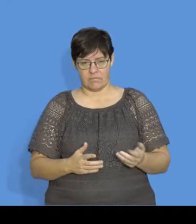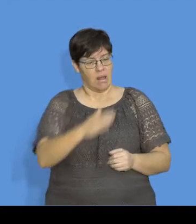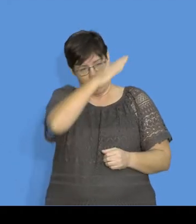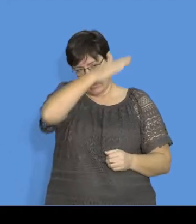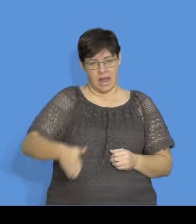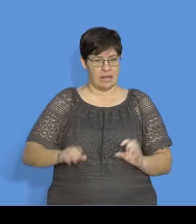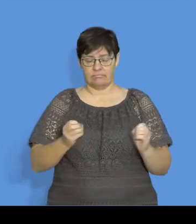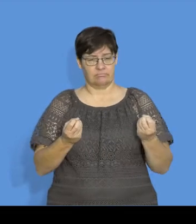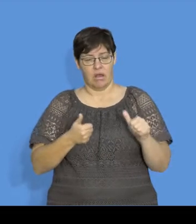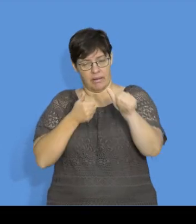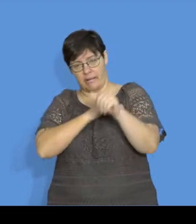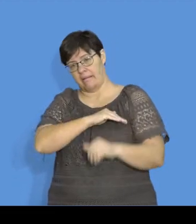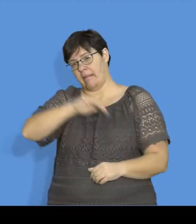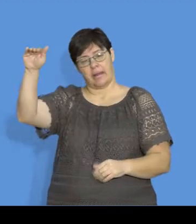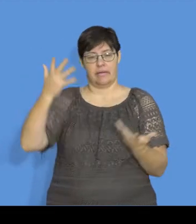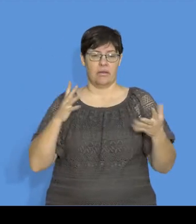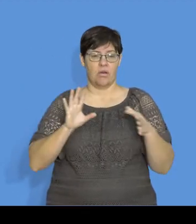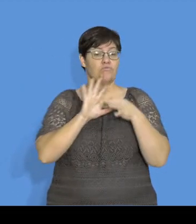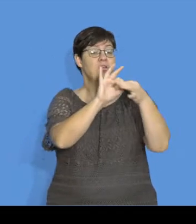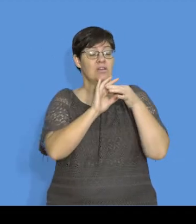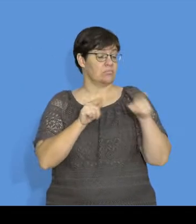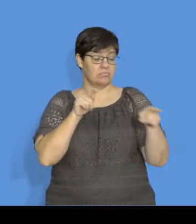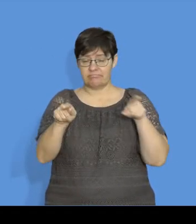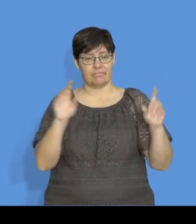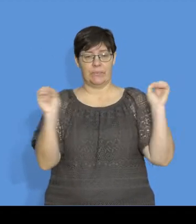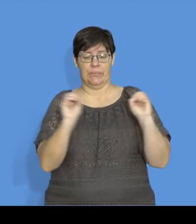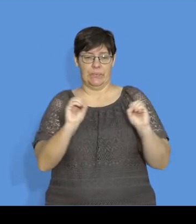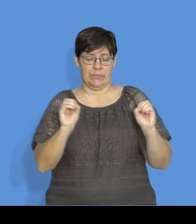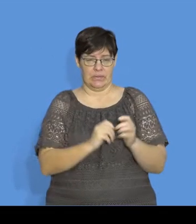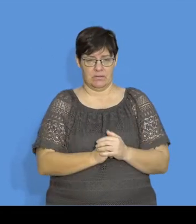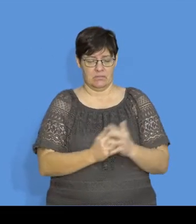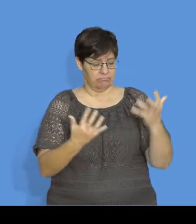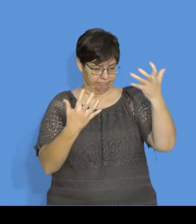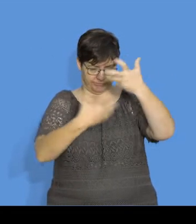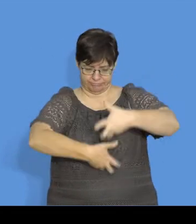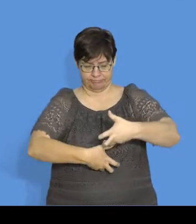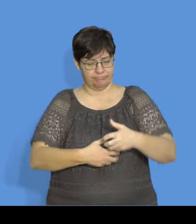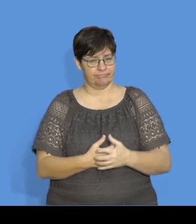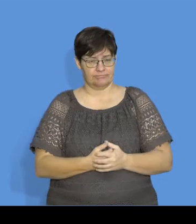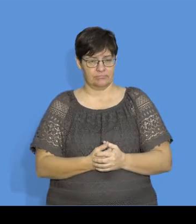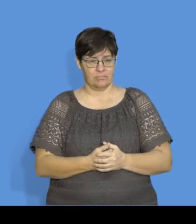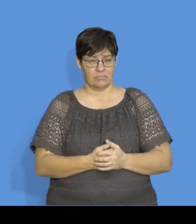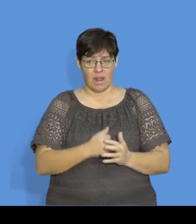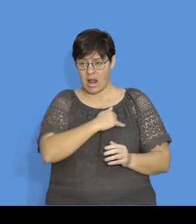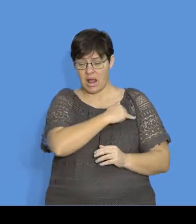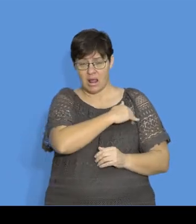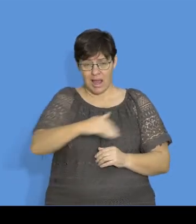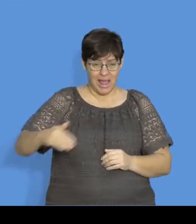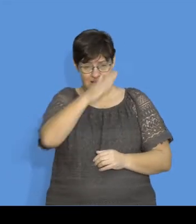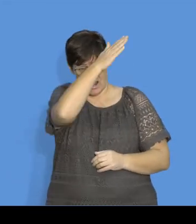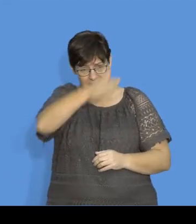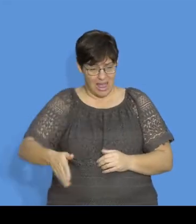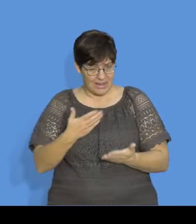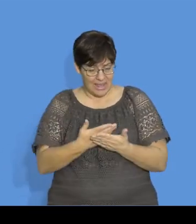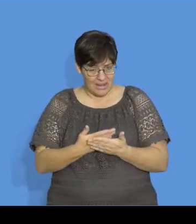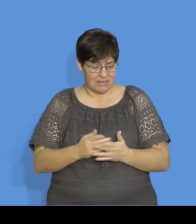scattered across the graph, indicating no relationship between the two variables. There's no relationship. Can I draw a line